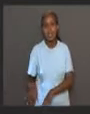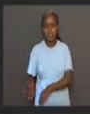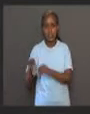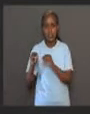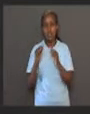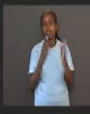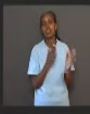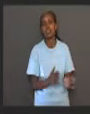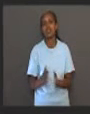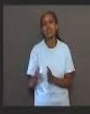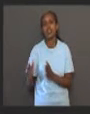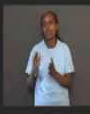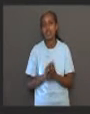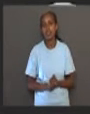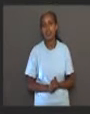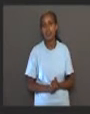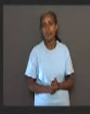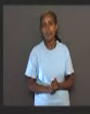Students, let's get ready.